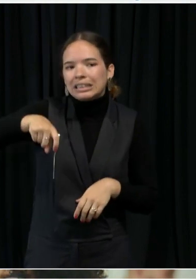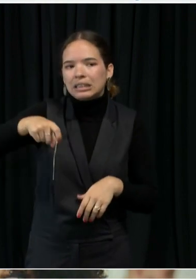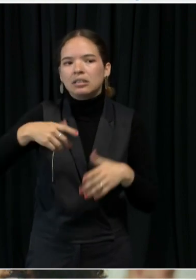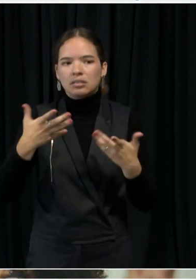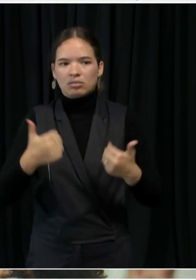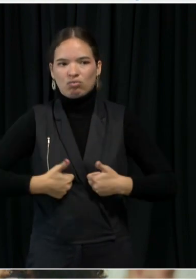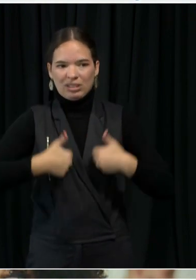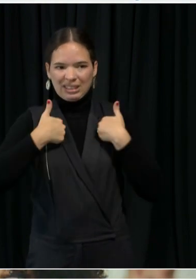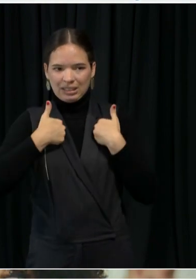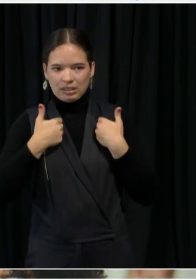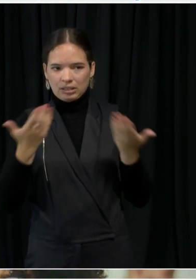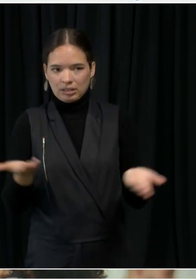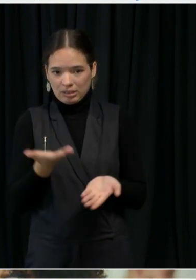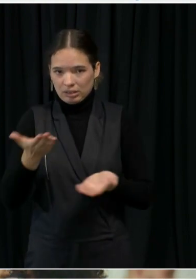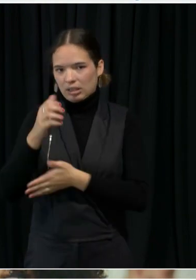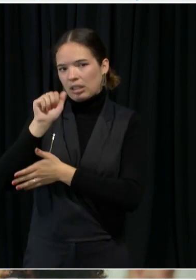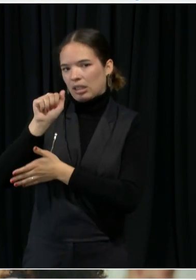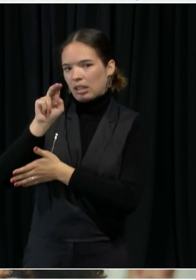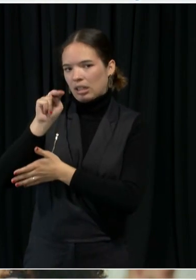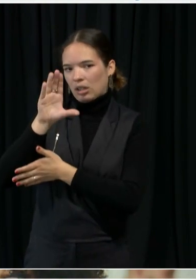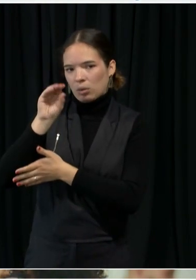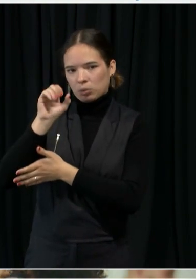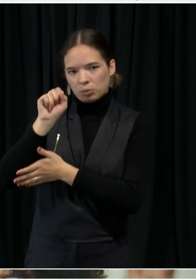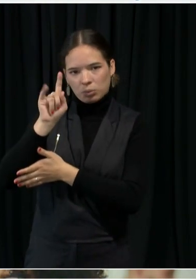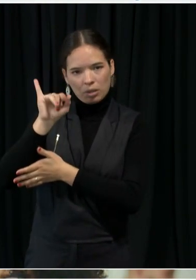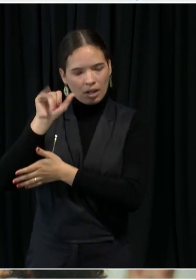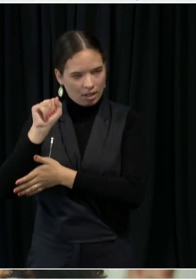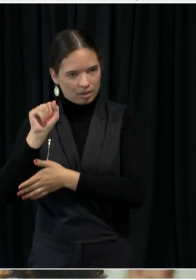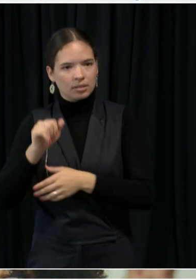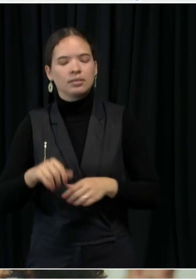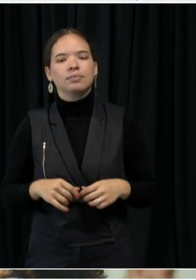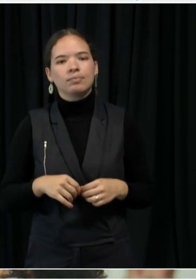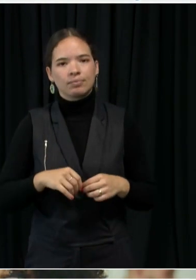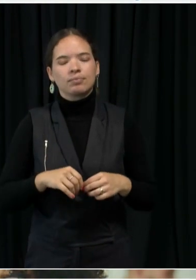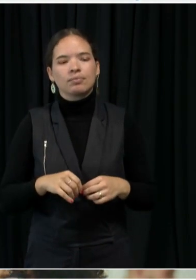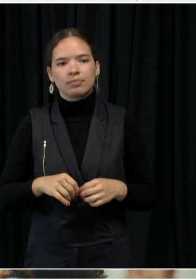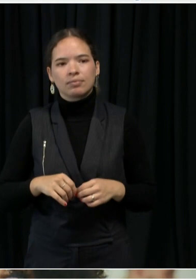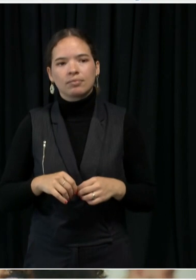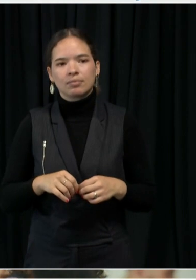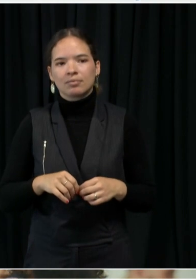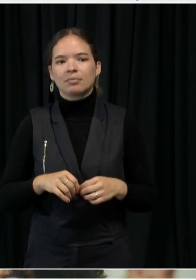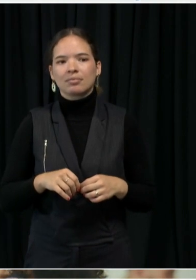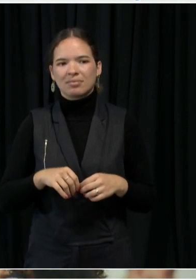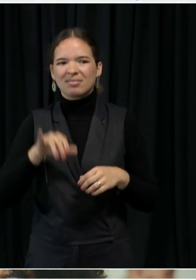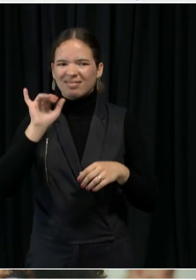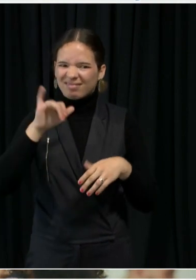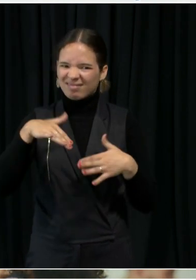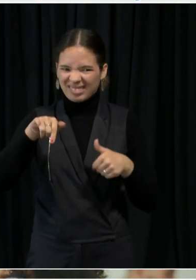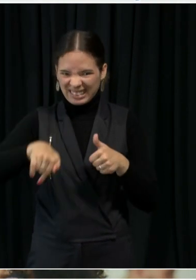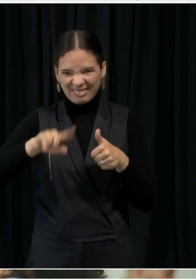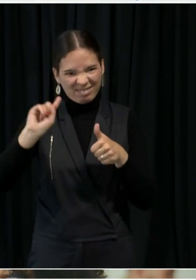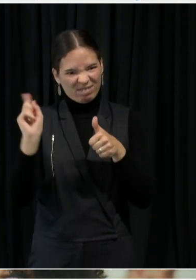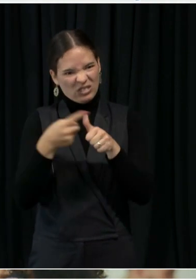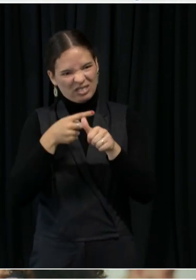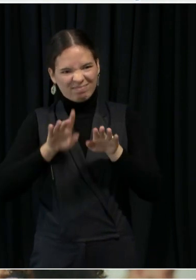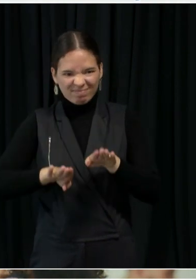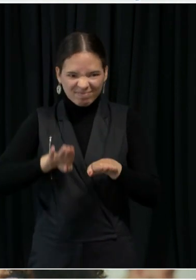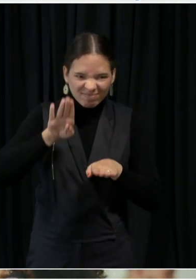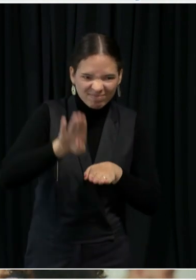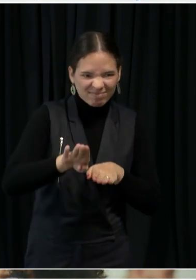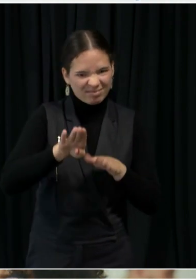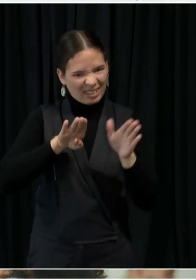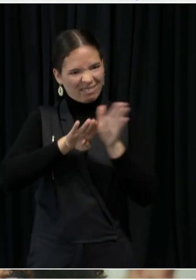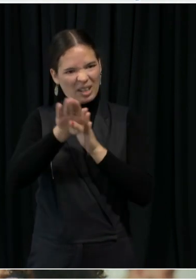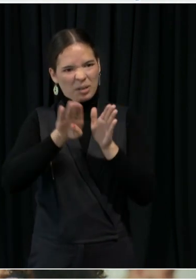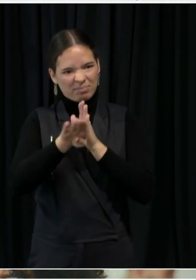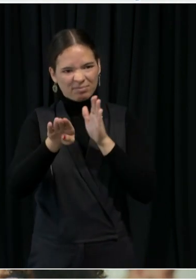beautiful facility. We're so excited to see that this is the first step in developing these plans for Ward 7